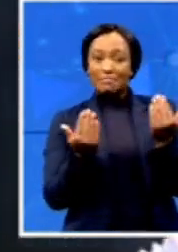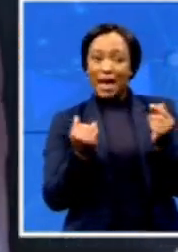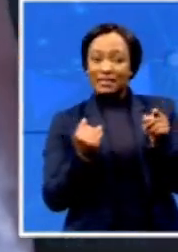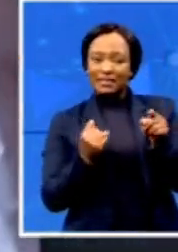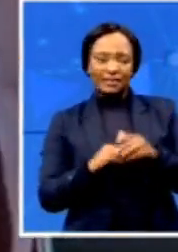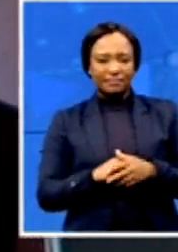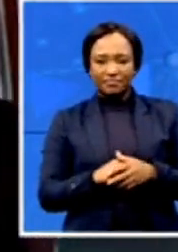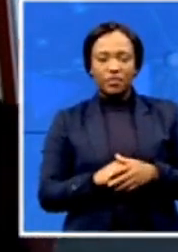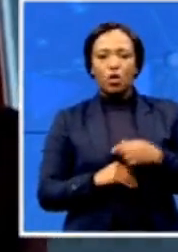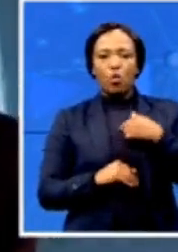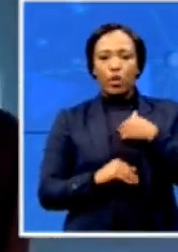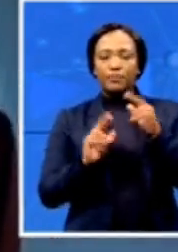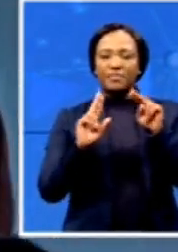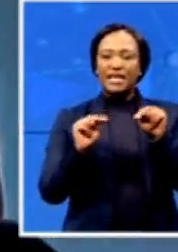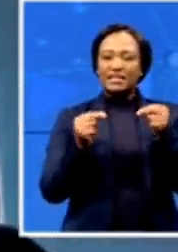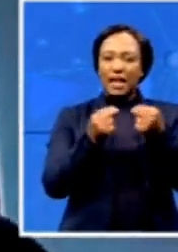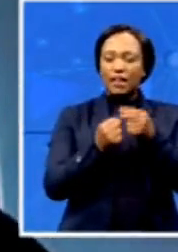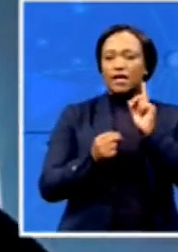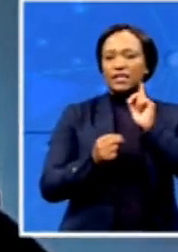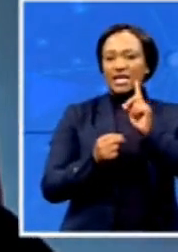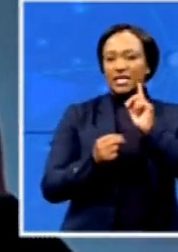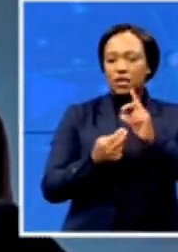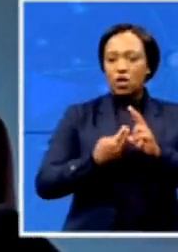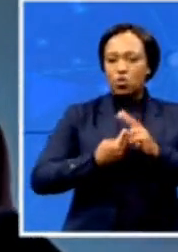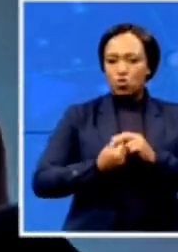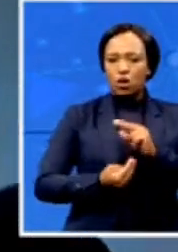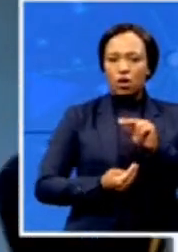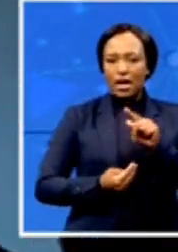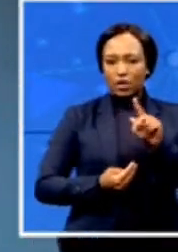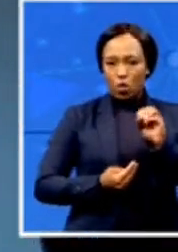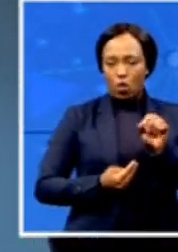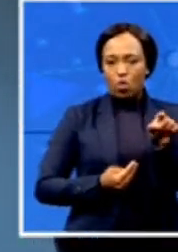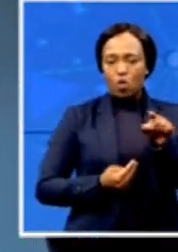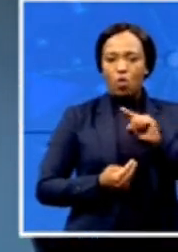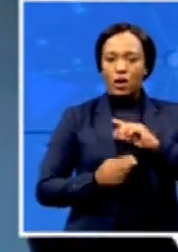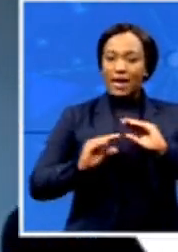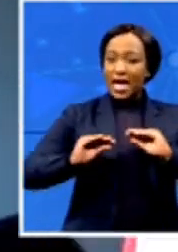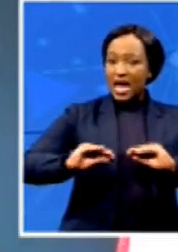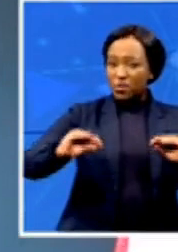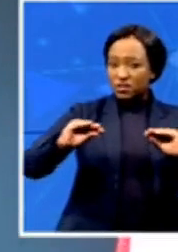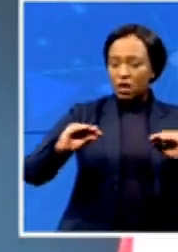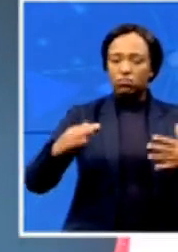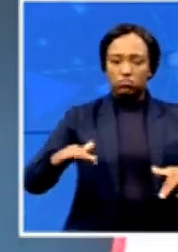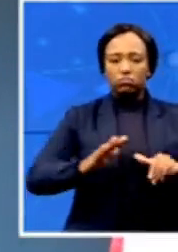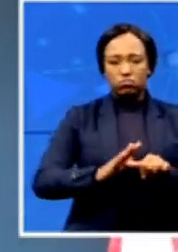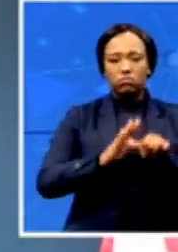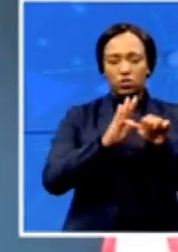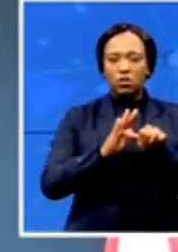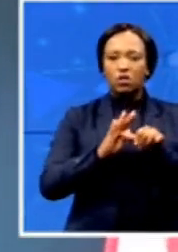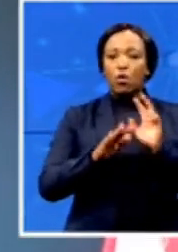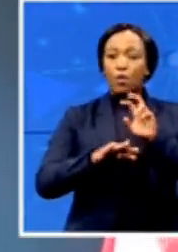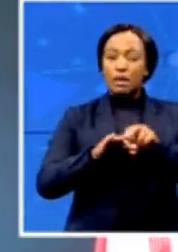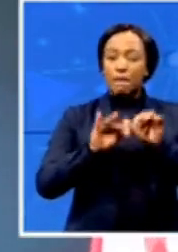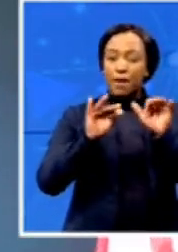that education is a societal issue. Therefore, we need all people of South Africa to put and join